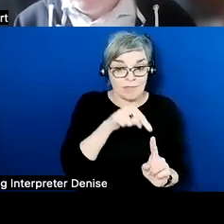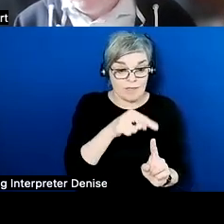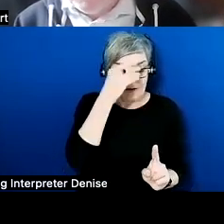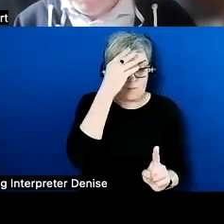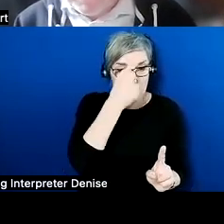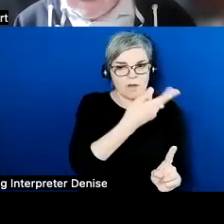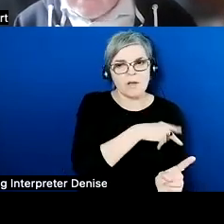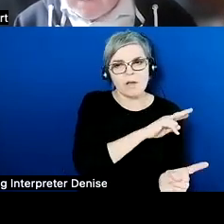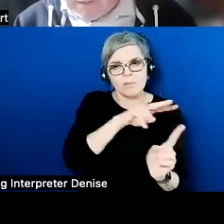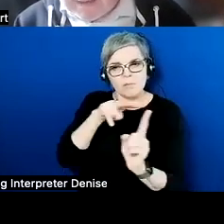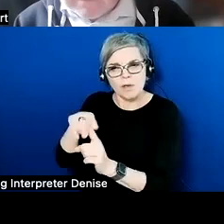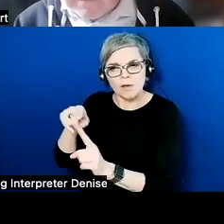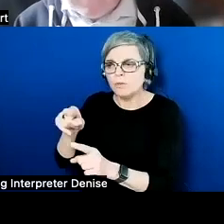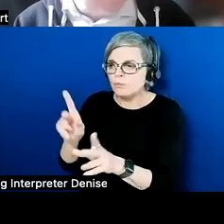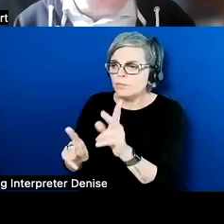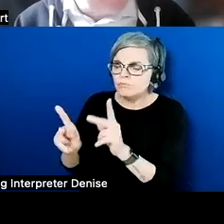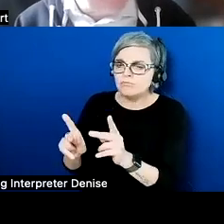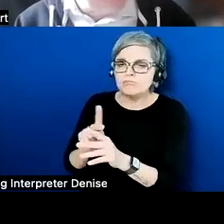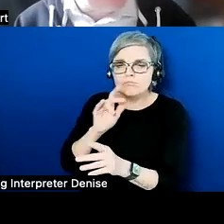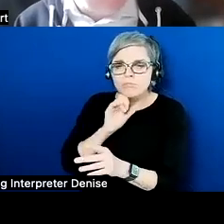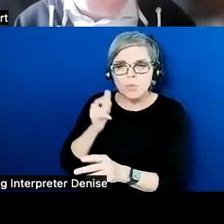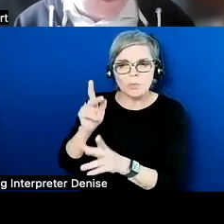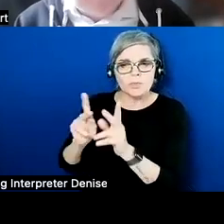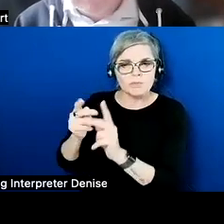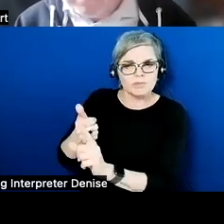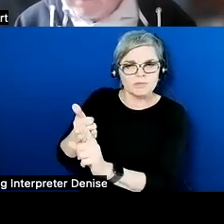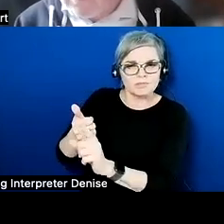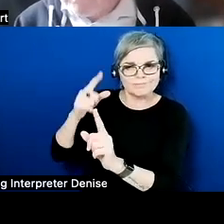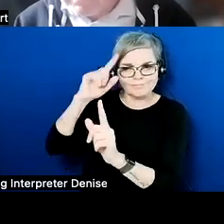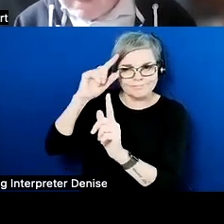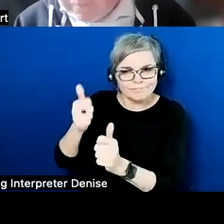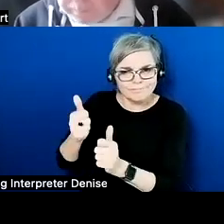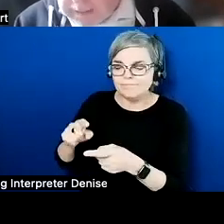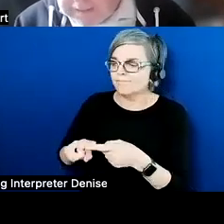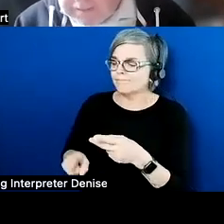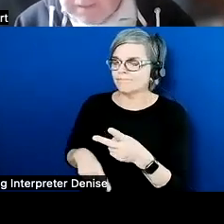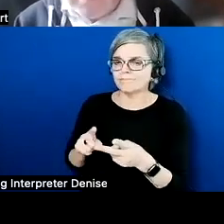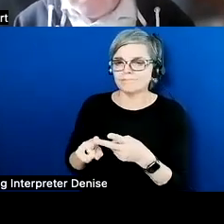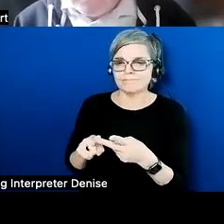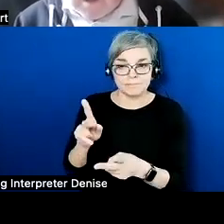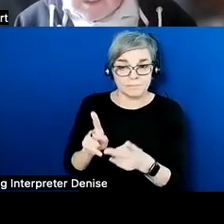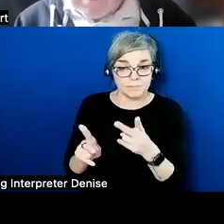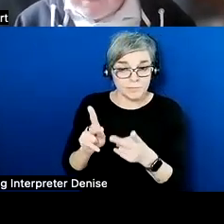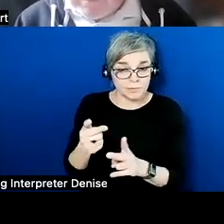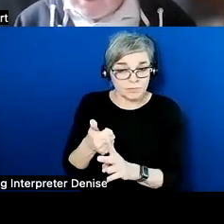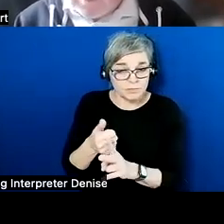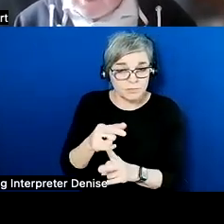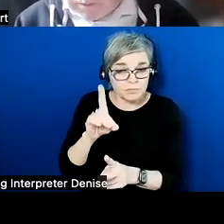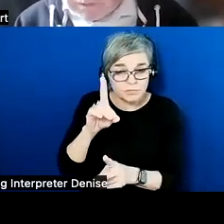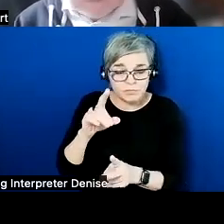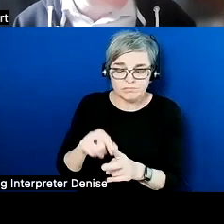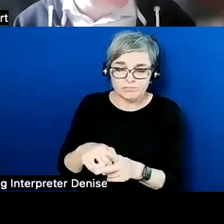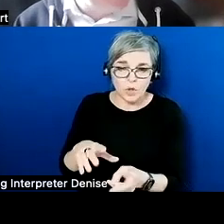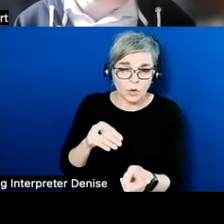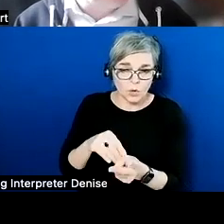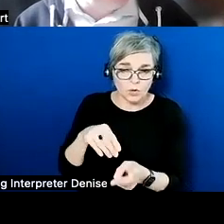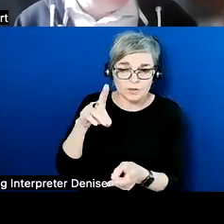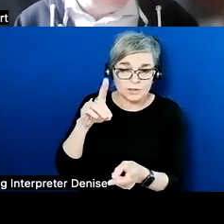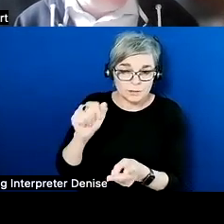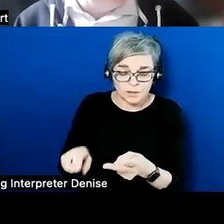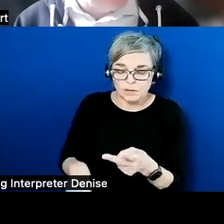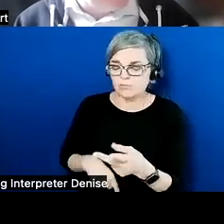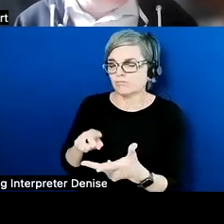with people with learning difficulties, working with people who are deafblind, working with people on the autism